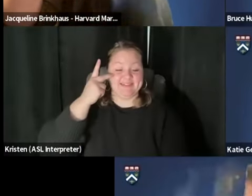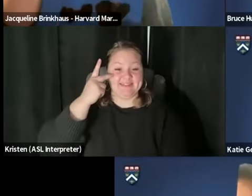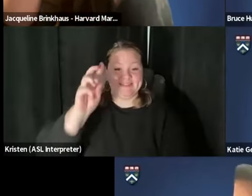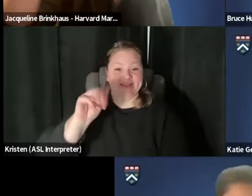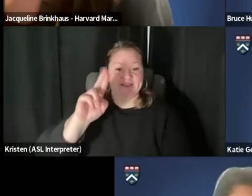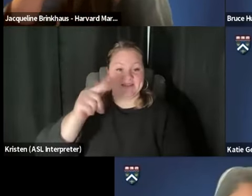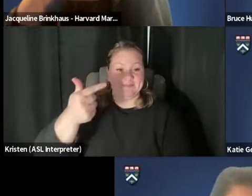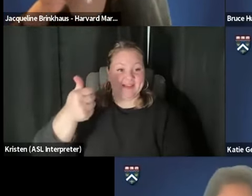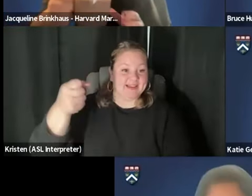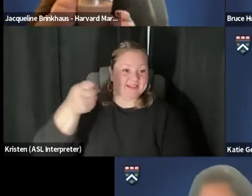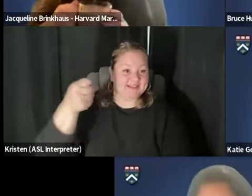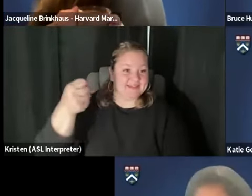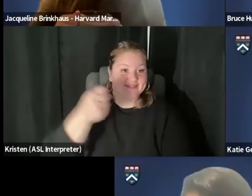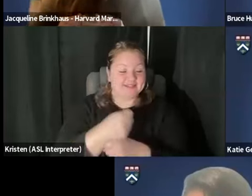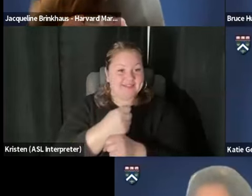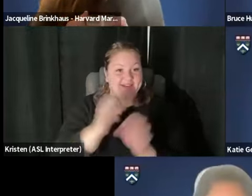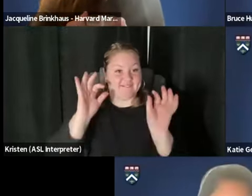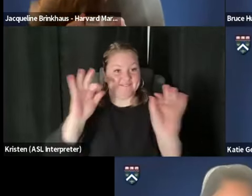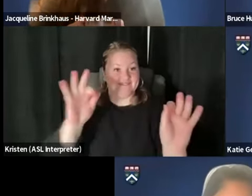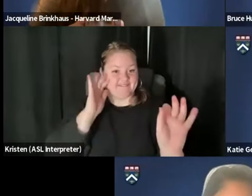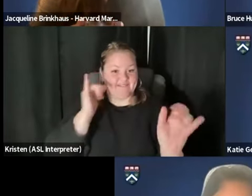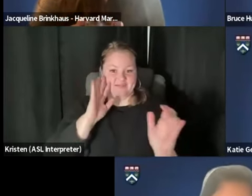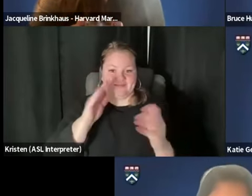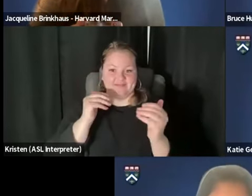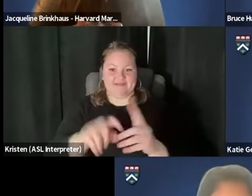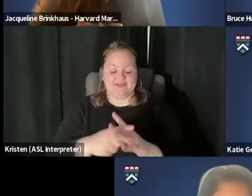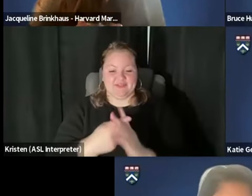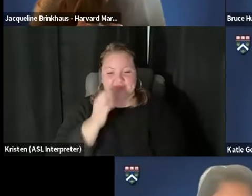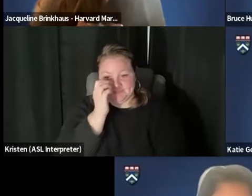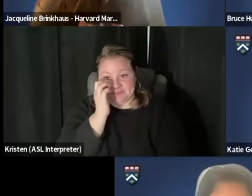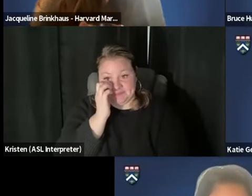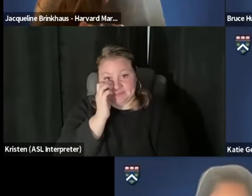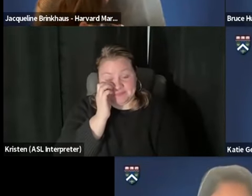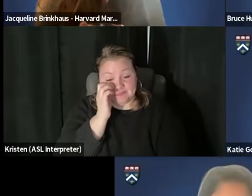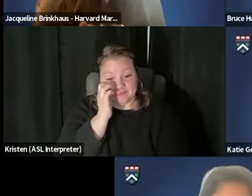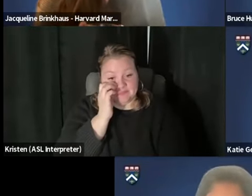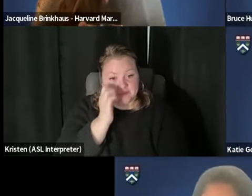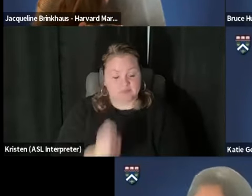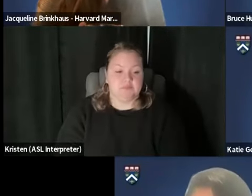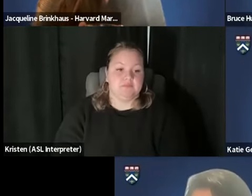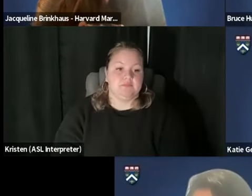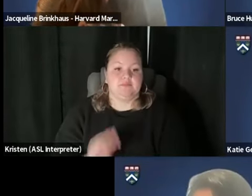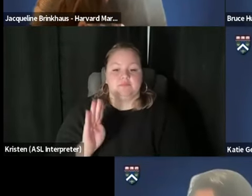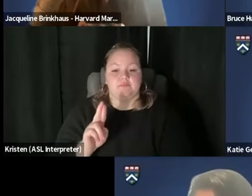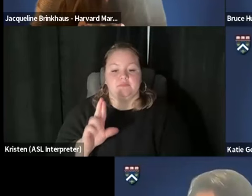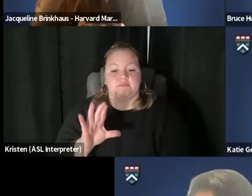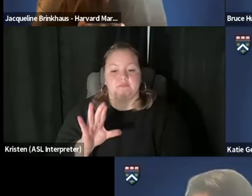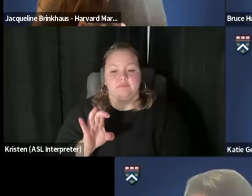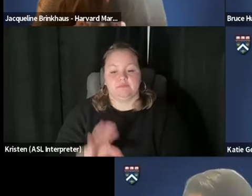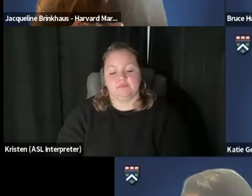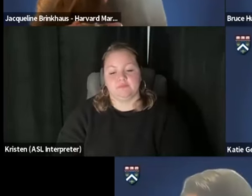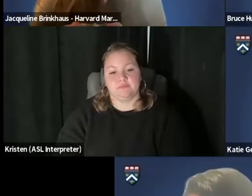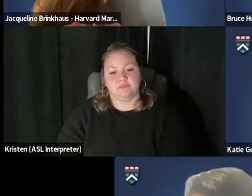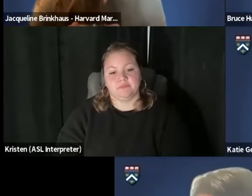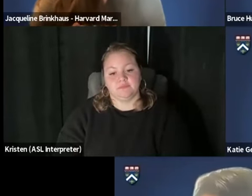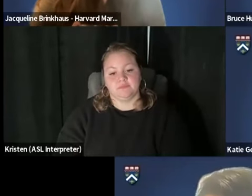camera. Awesome. And that will kick us off. So the first question for the panel is for Bruce. We've got a few